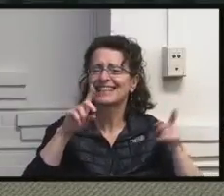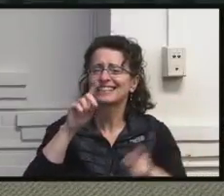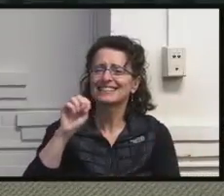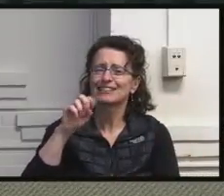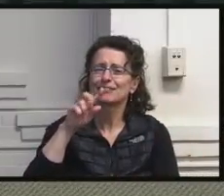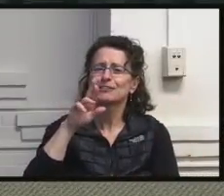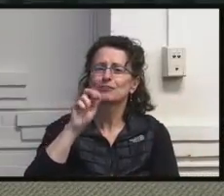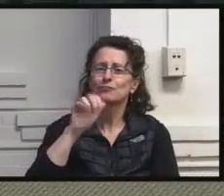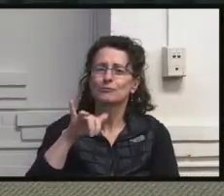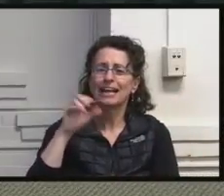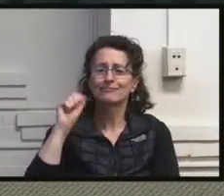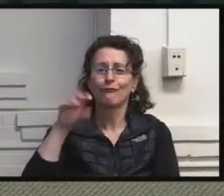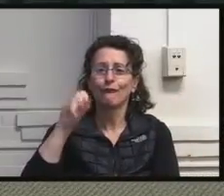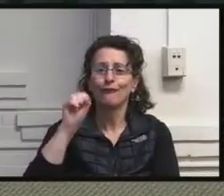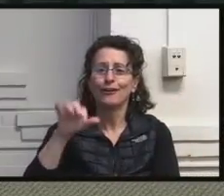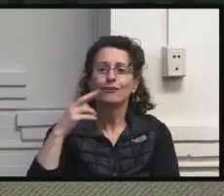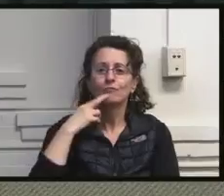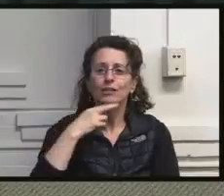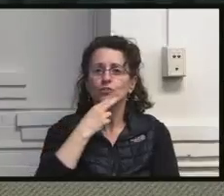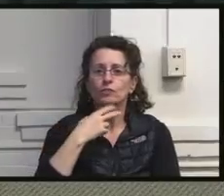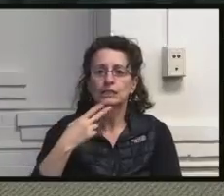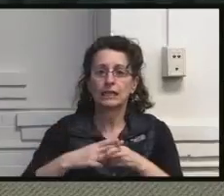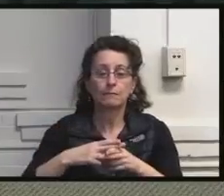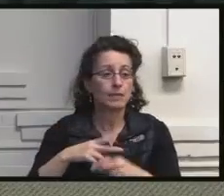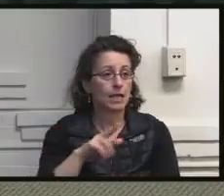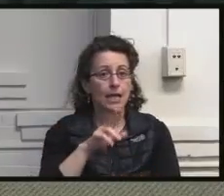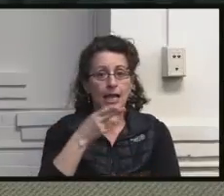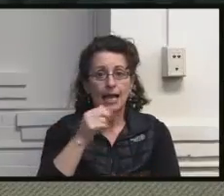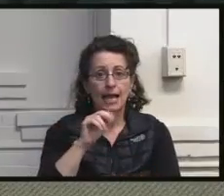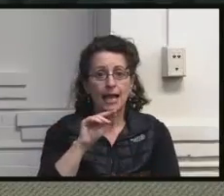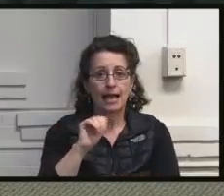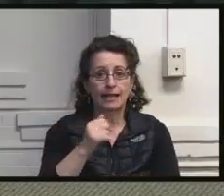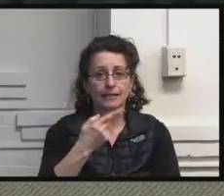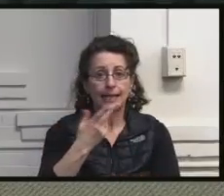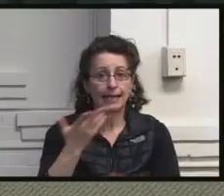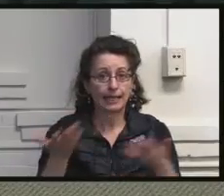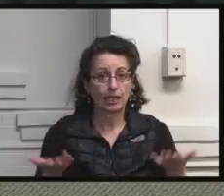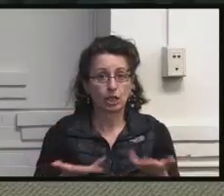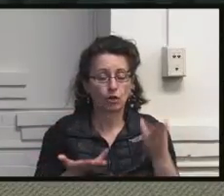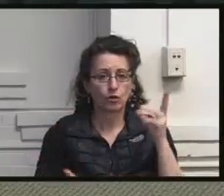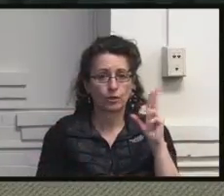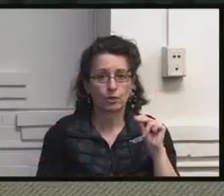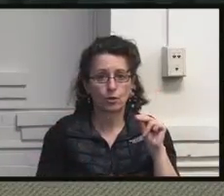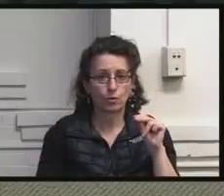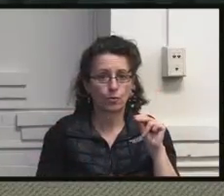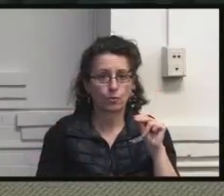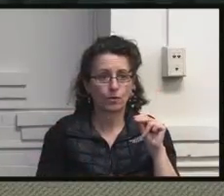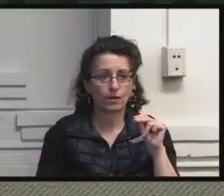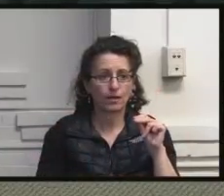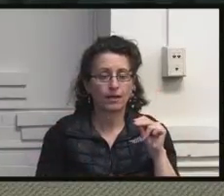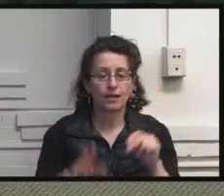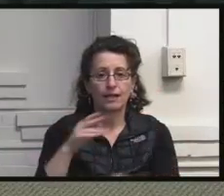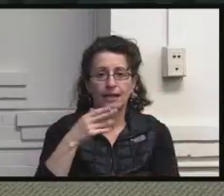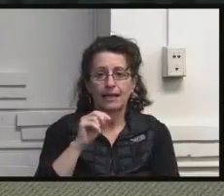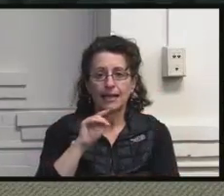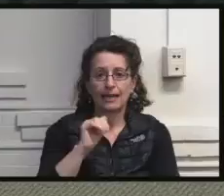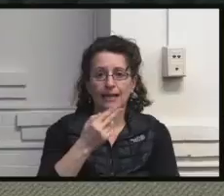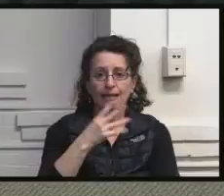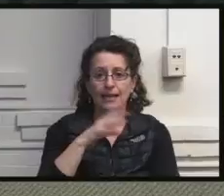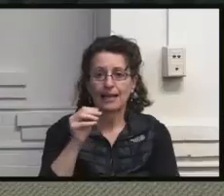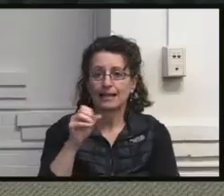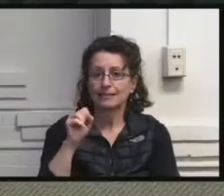Tick-tock at dinner. I do have one question. Is Hannah here? No. Hannah is not. Hannah and Steve are our leadership